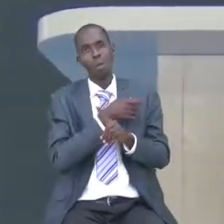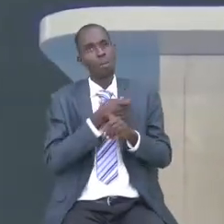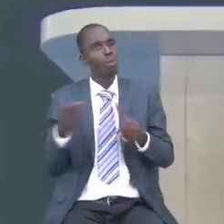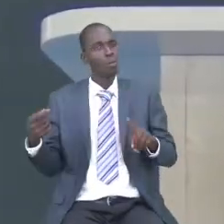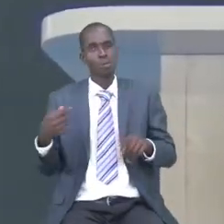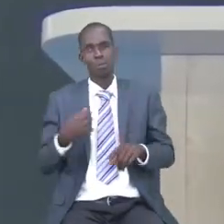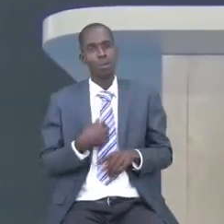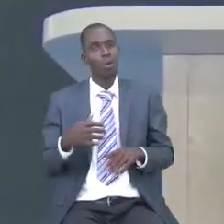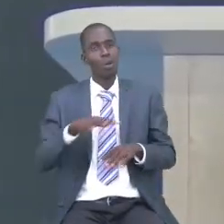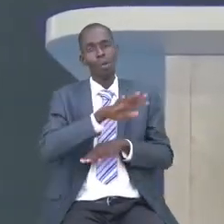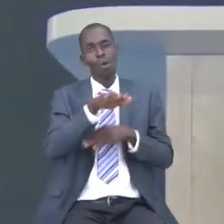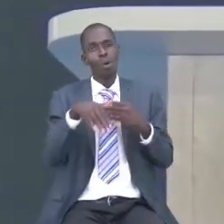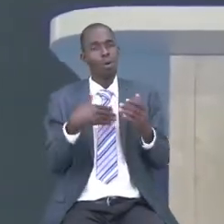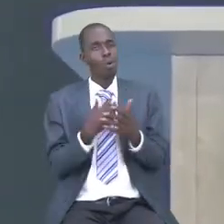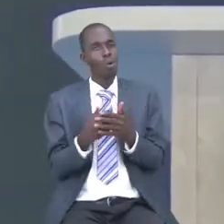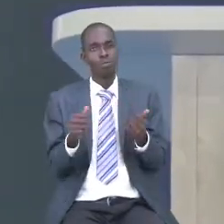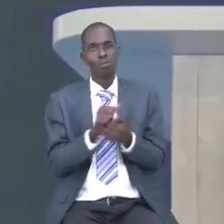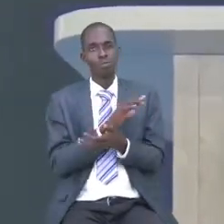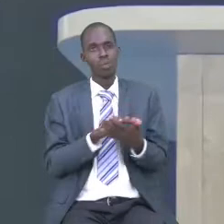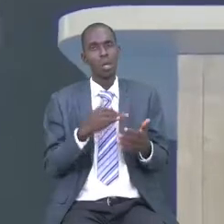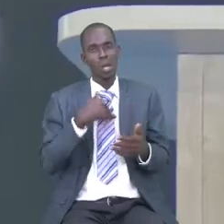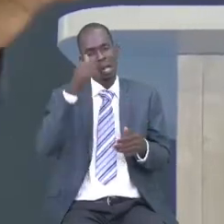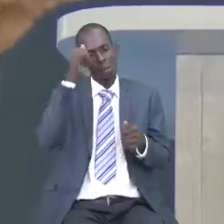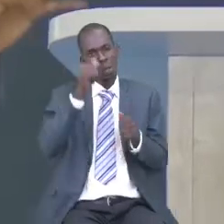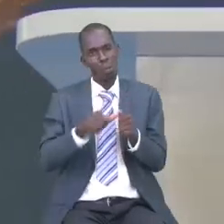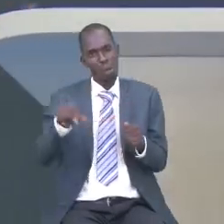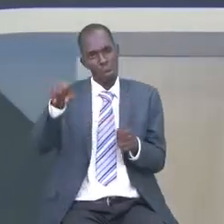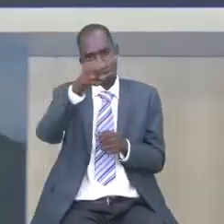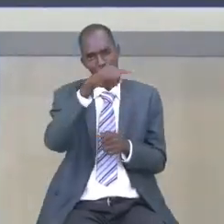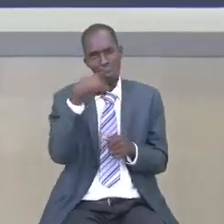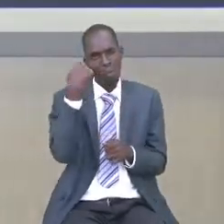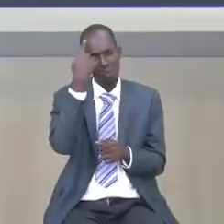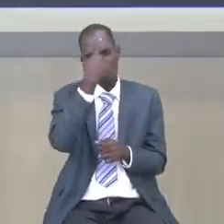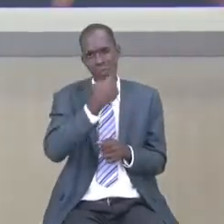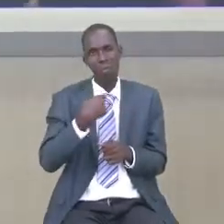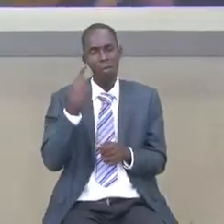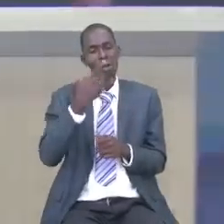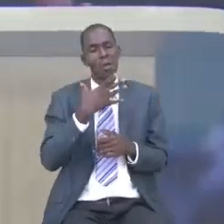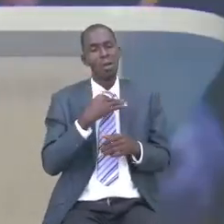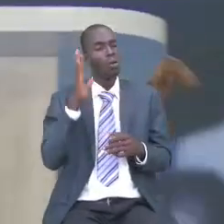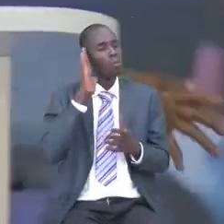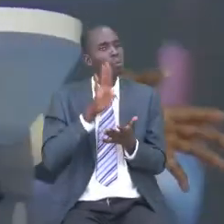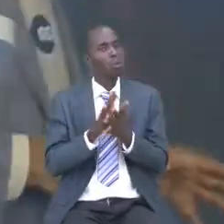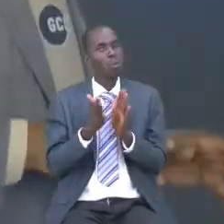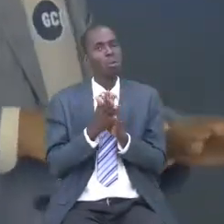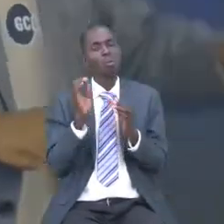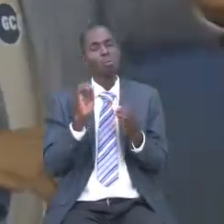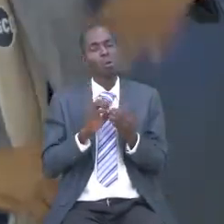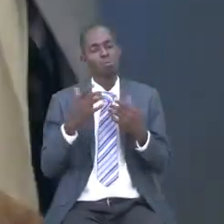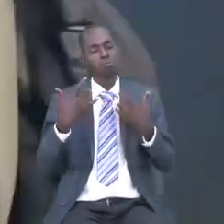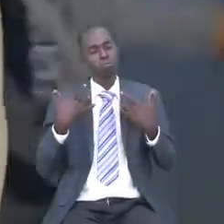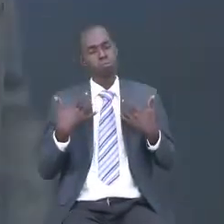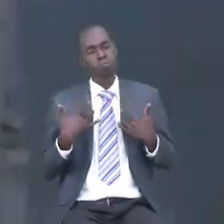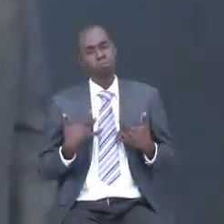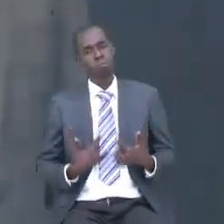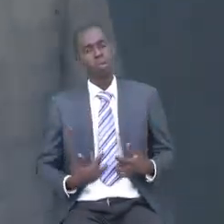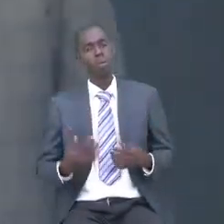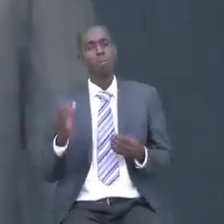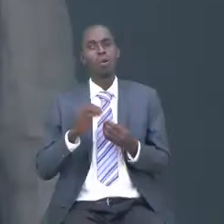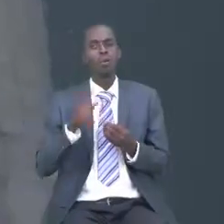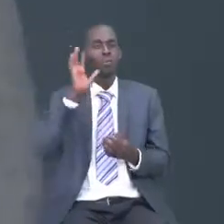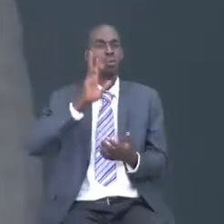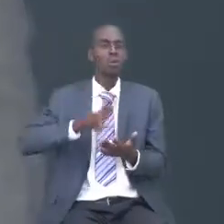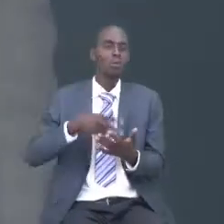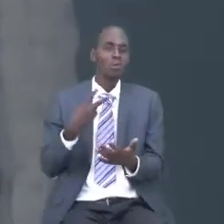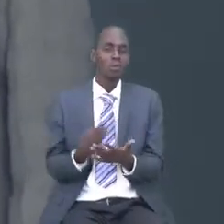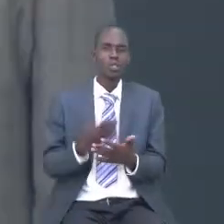their face. They were cruel. And the more you think like that, the more you'll be bleeding. Shut up the